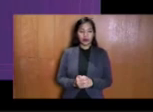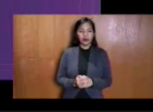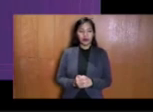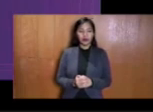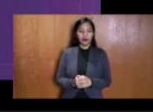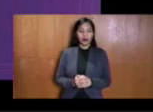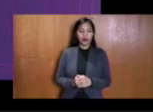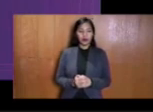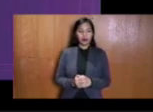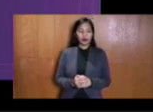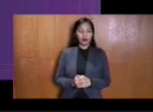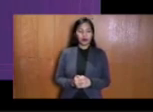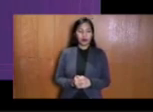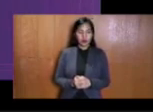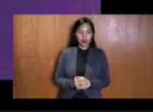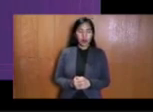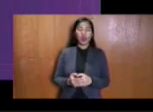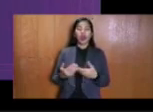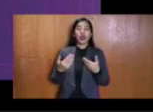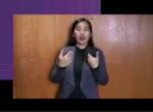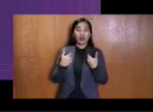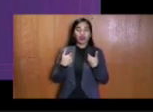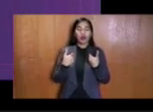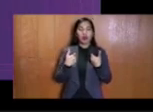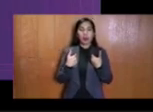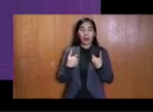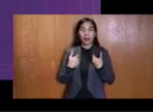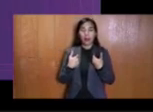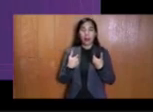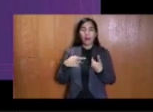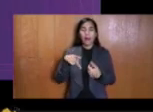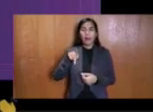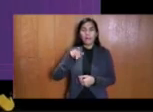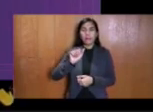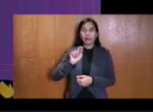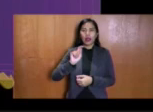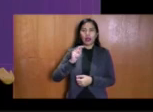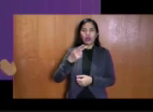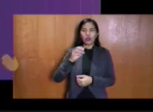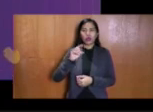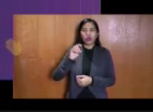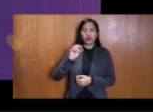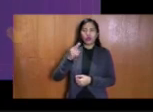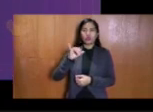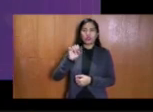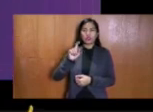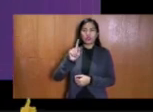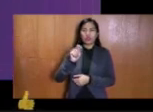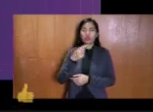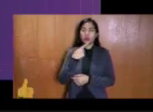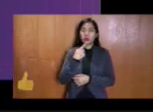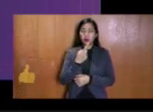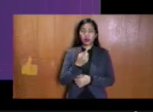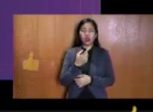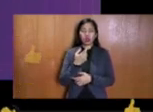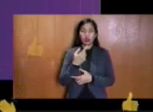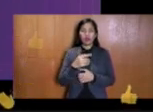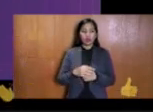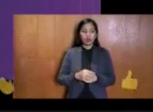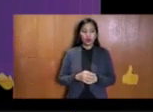So there are pathologies, and they say that one of those would be unhealthy dependence on AI.